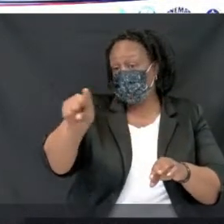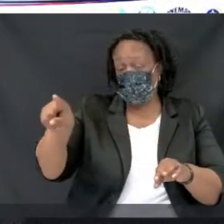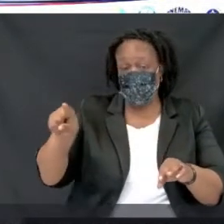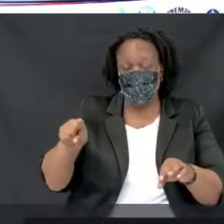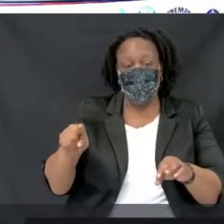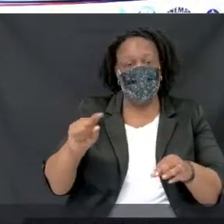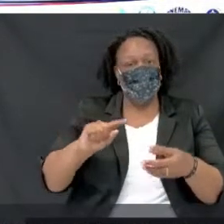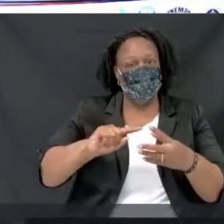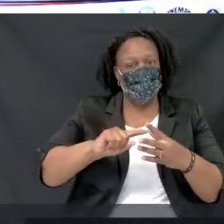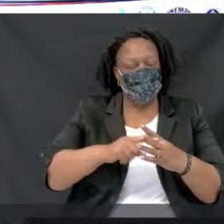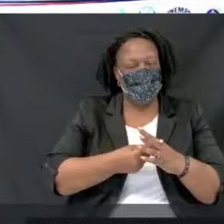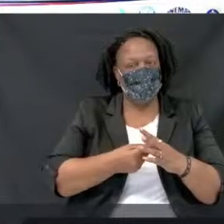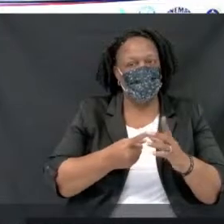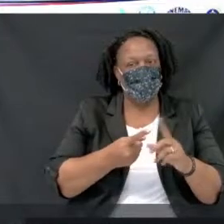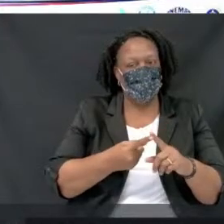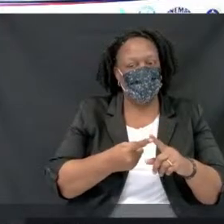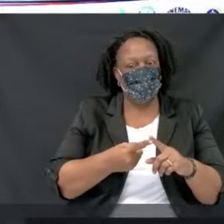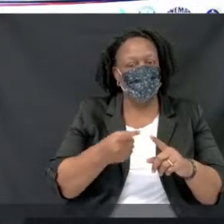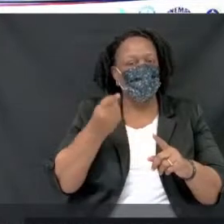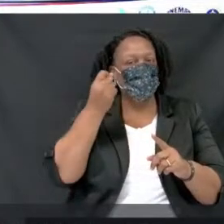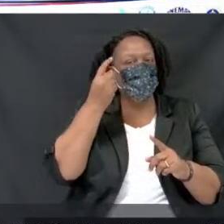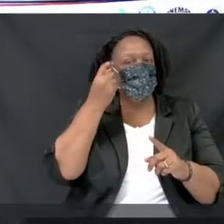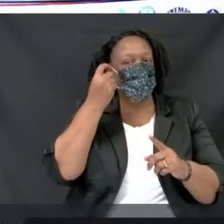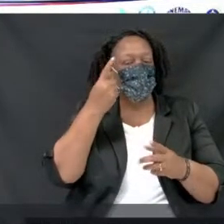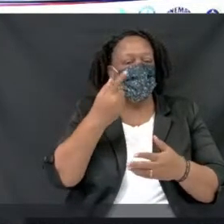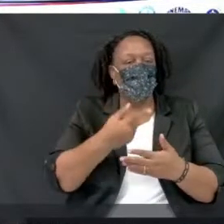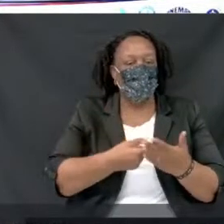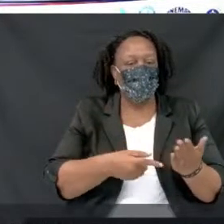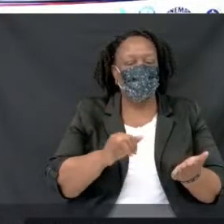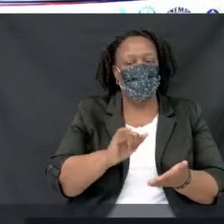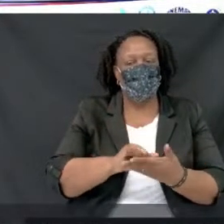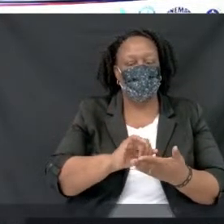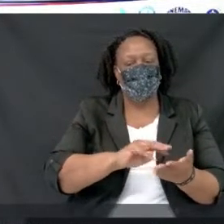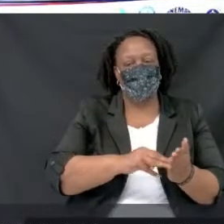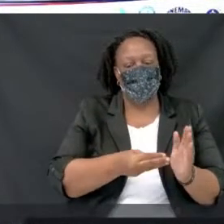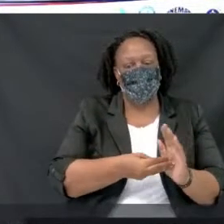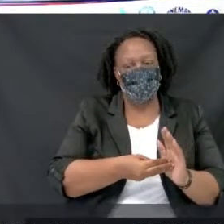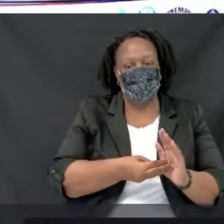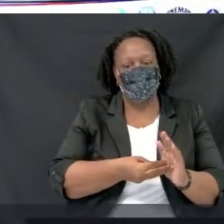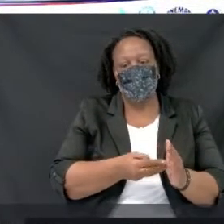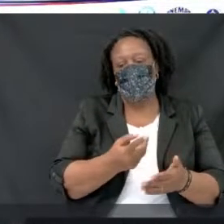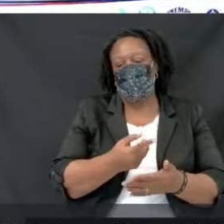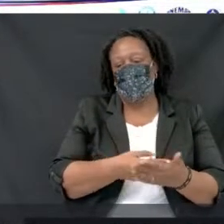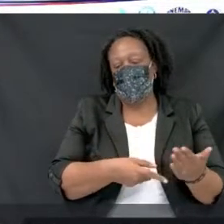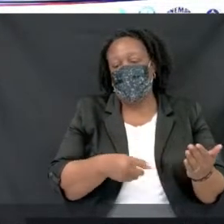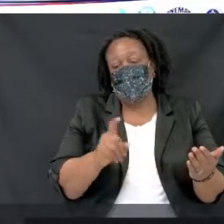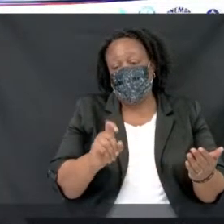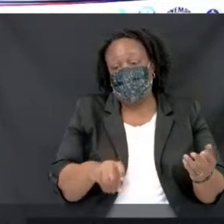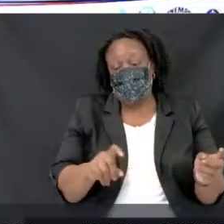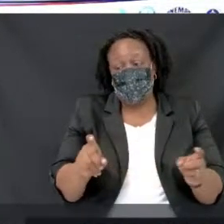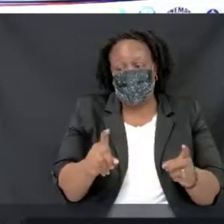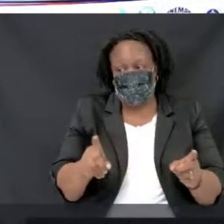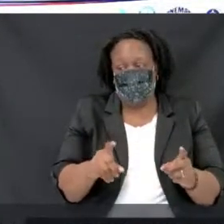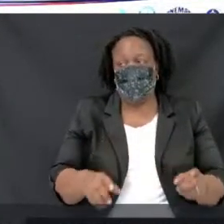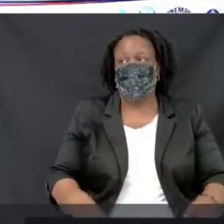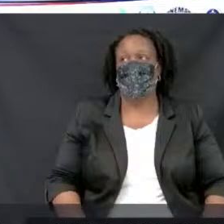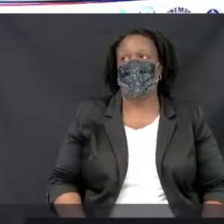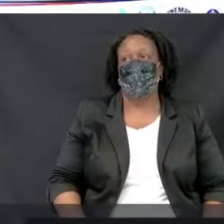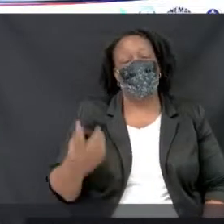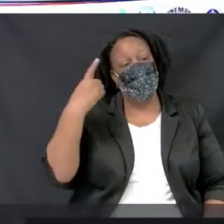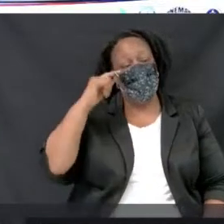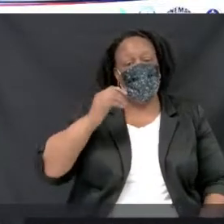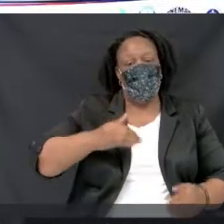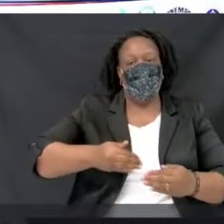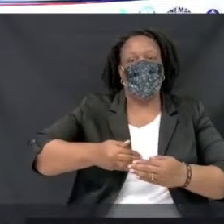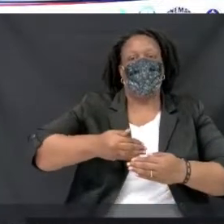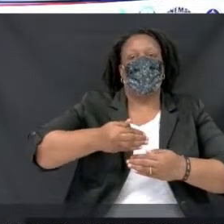to familiarize yourself with some of these recommendations, as well as prepare mentally for us to